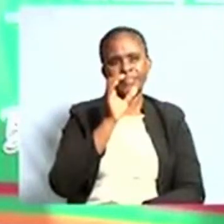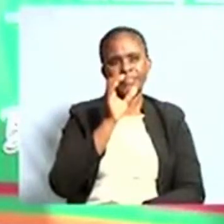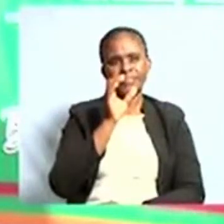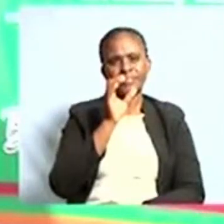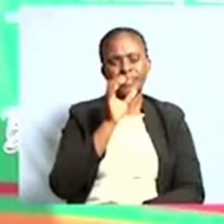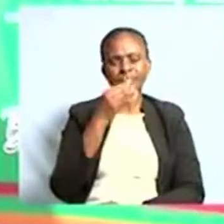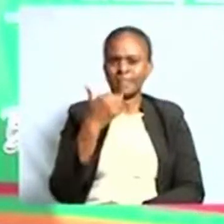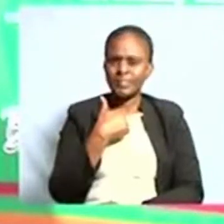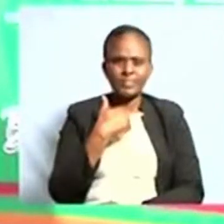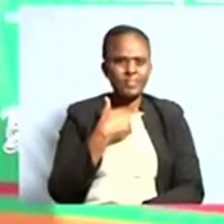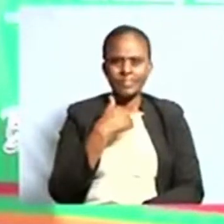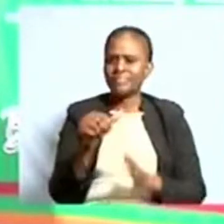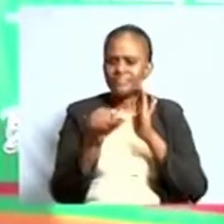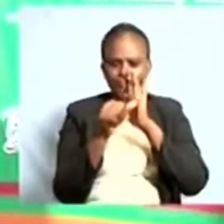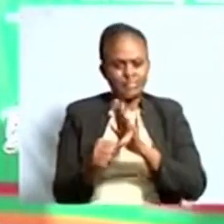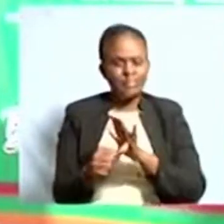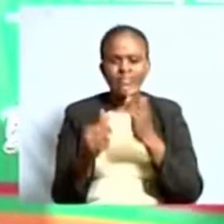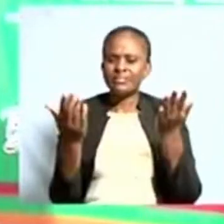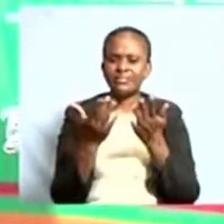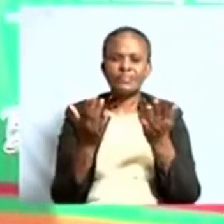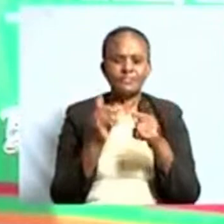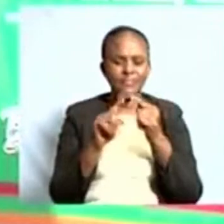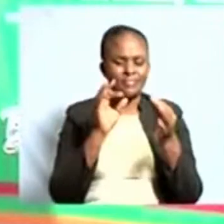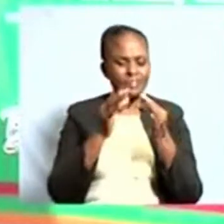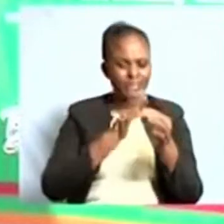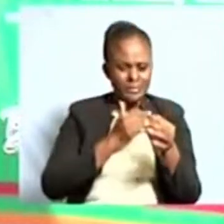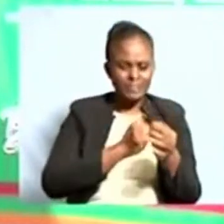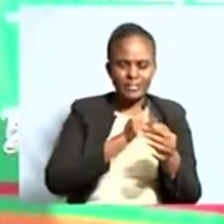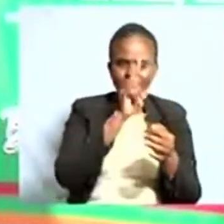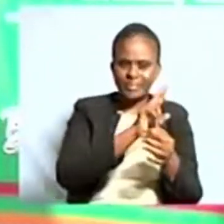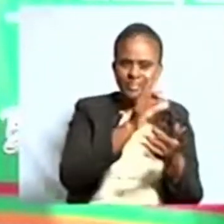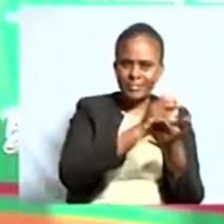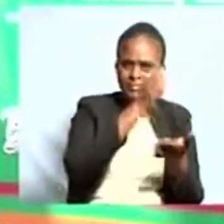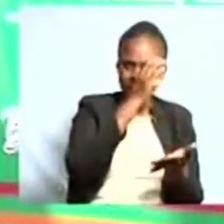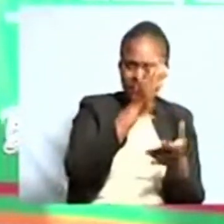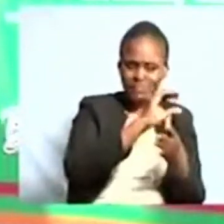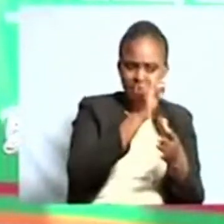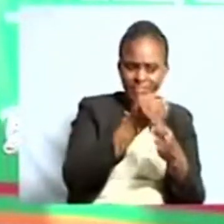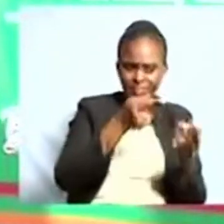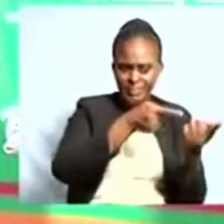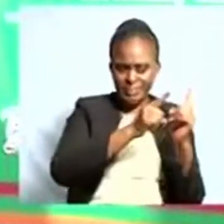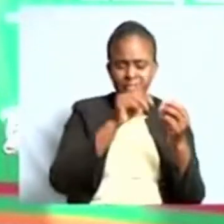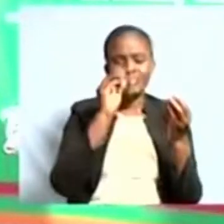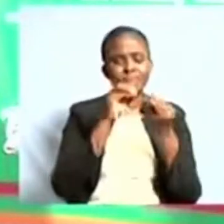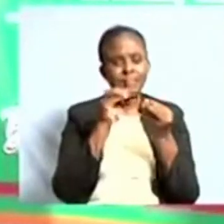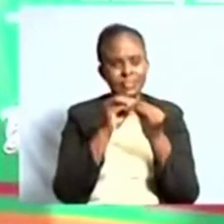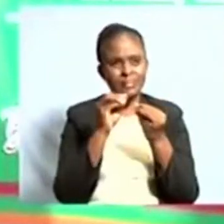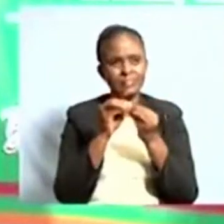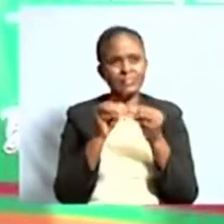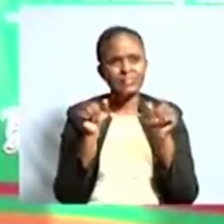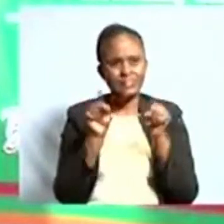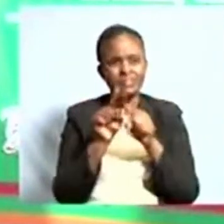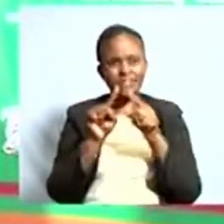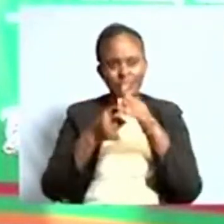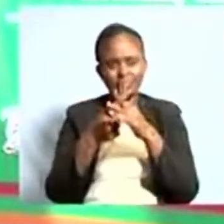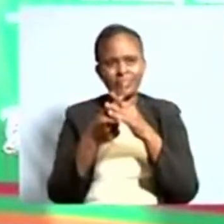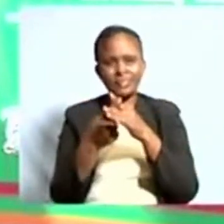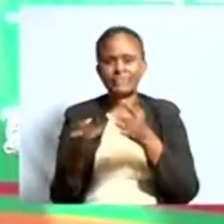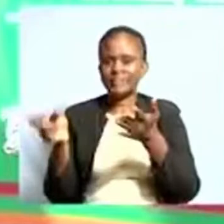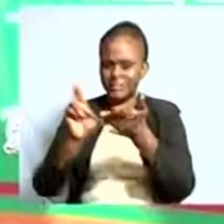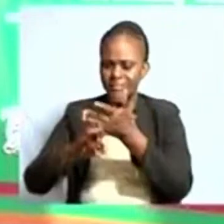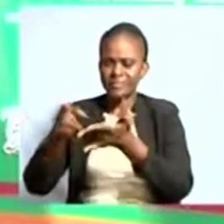There is no infringement there. But if I use these bottles, or I get a lot and start